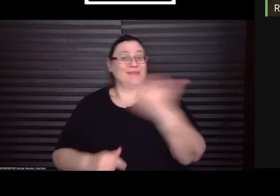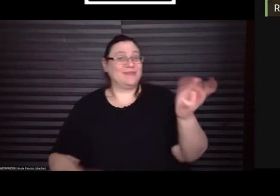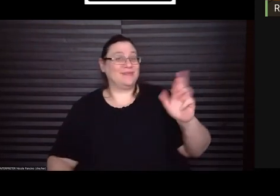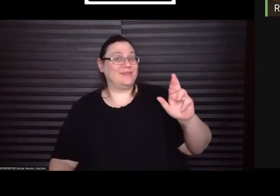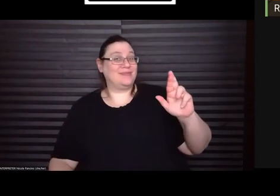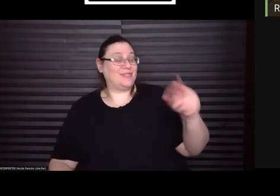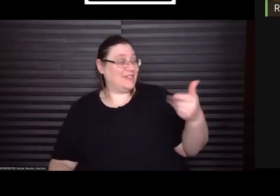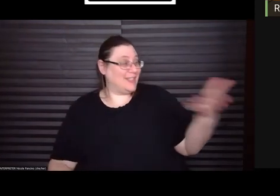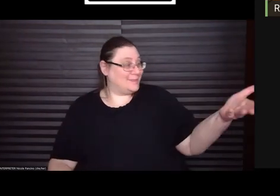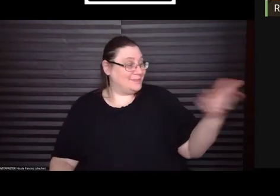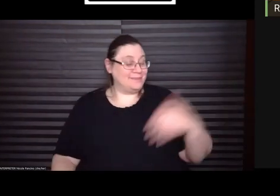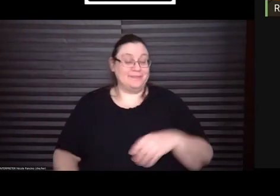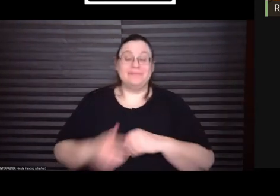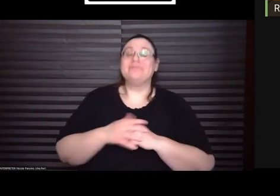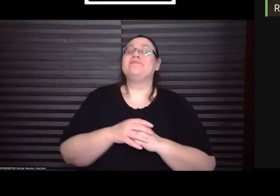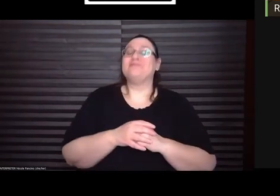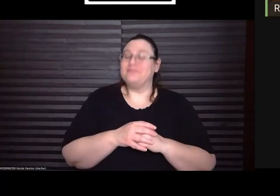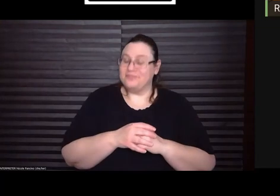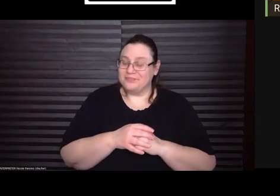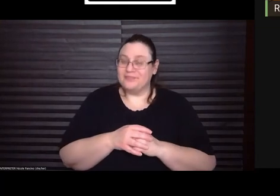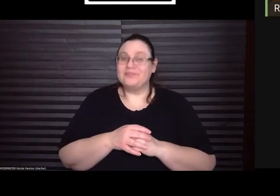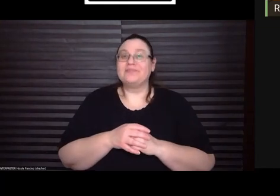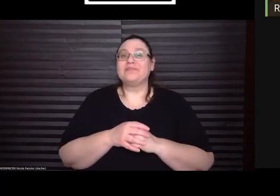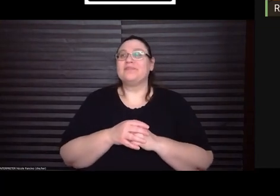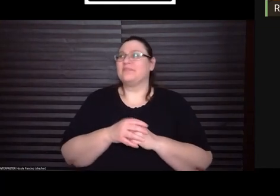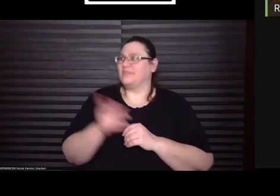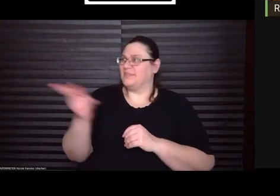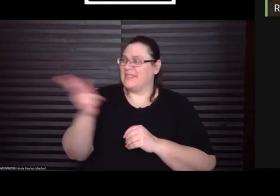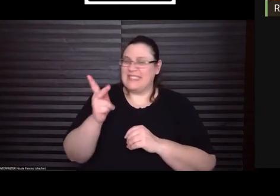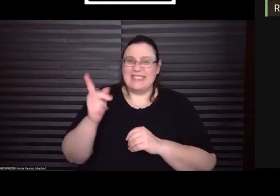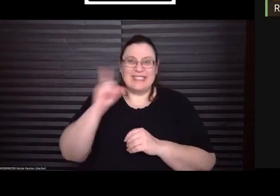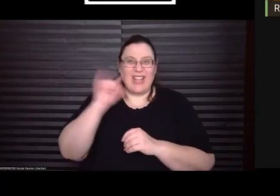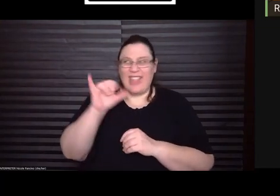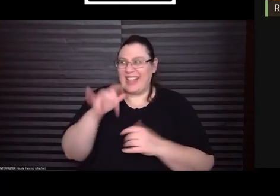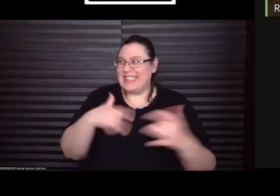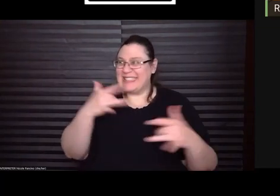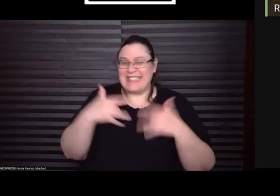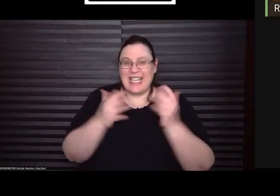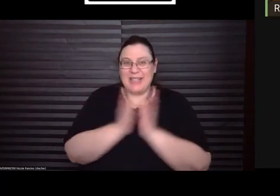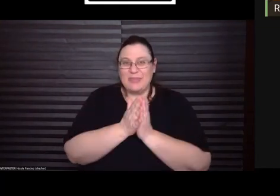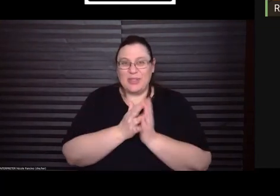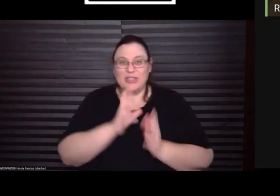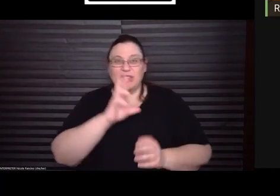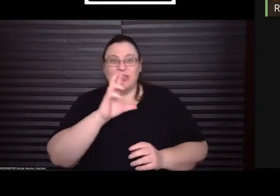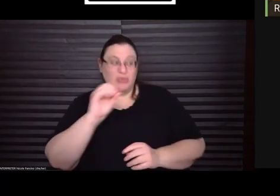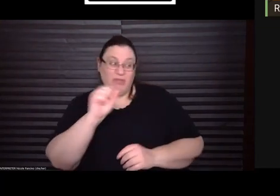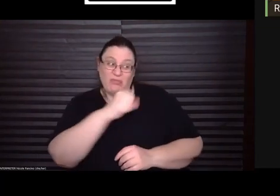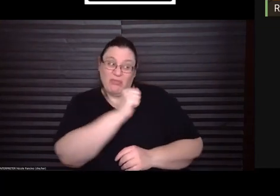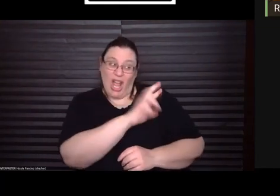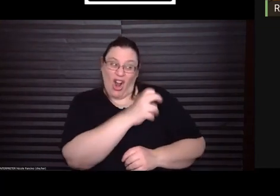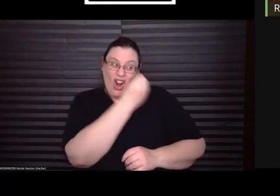about you? Yeah, those both sound like really, really exciting books. Yeah, they are.